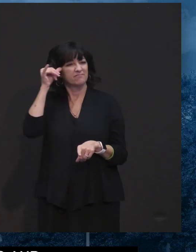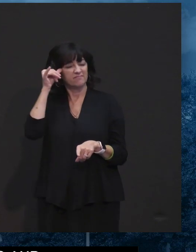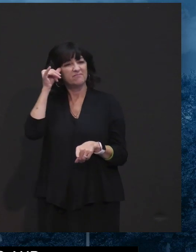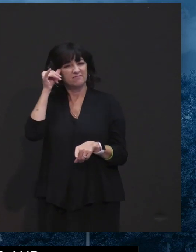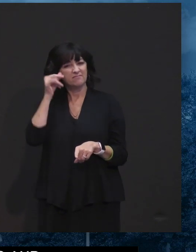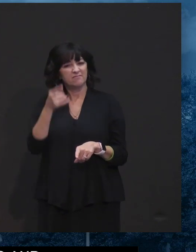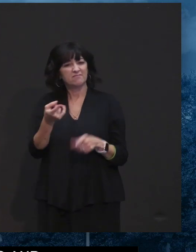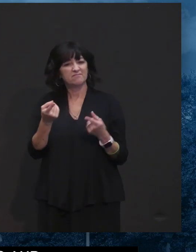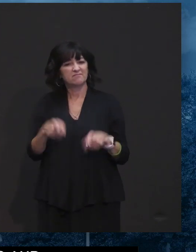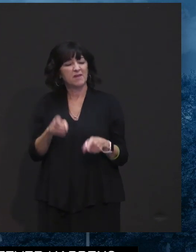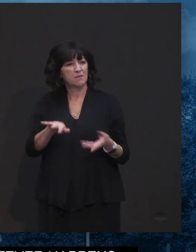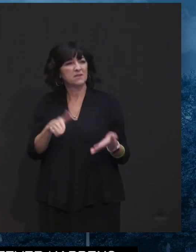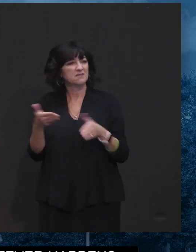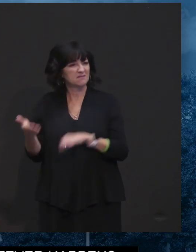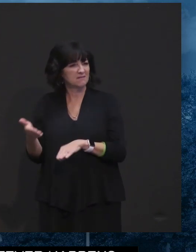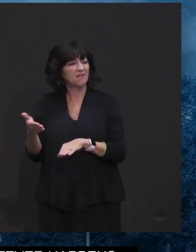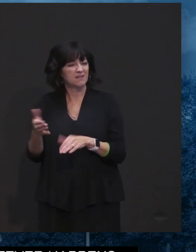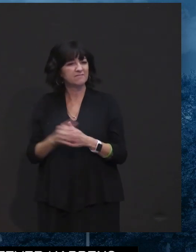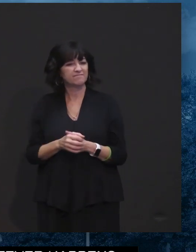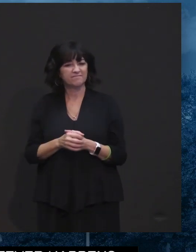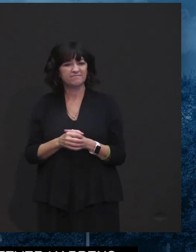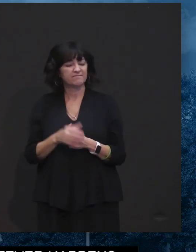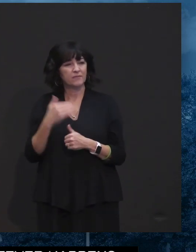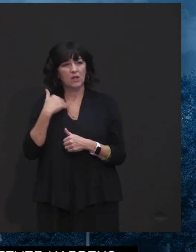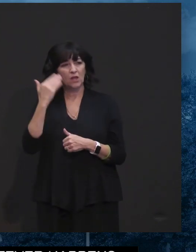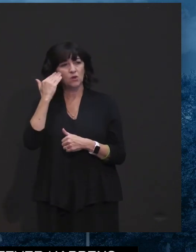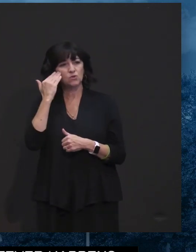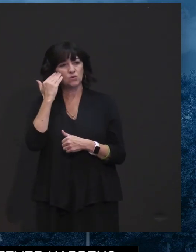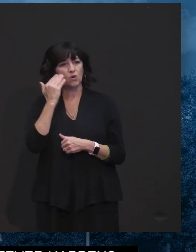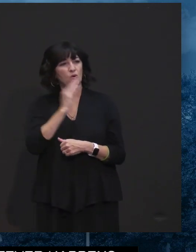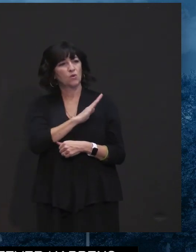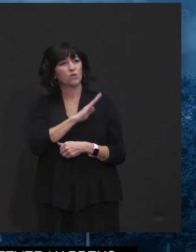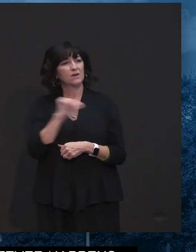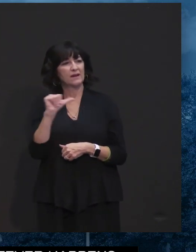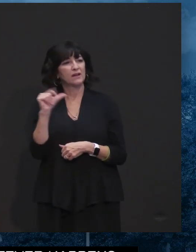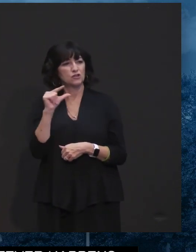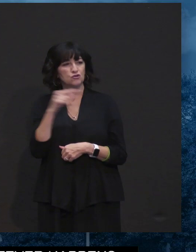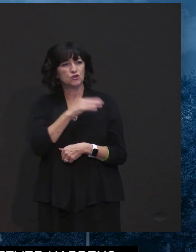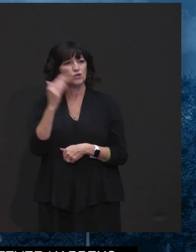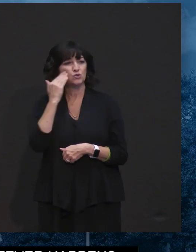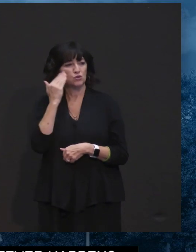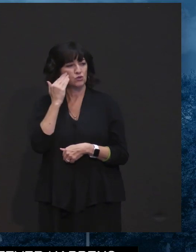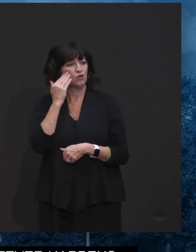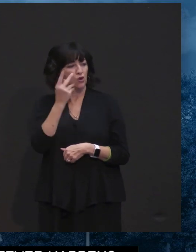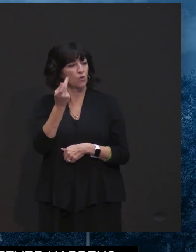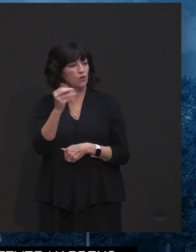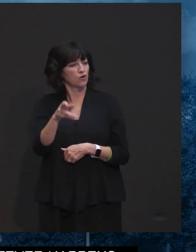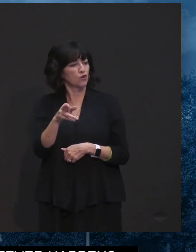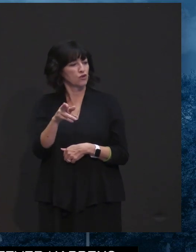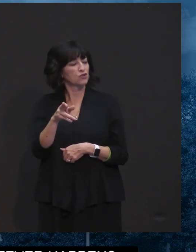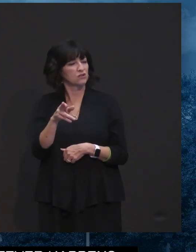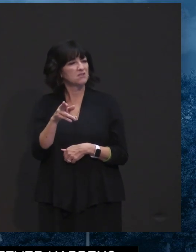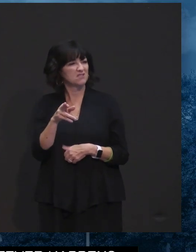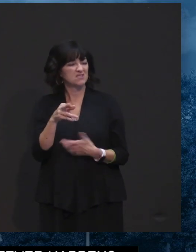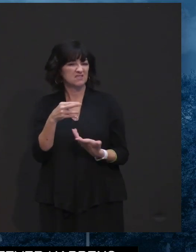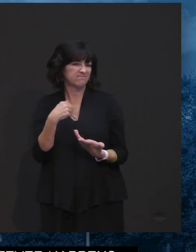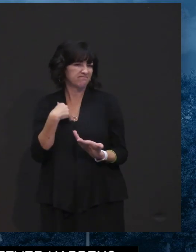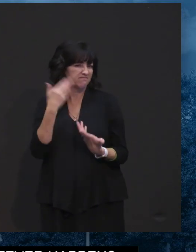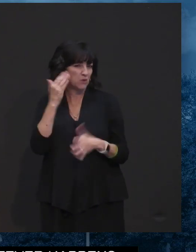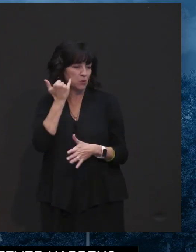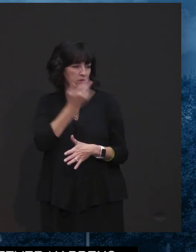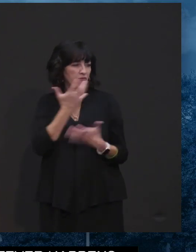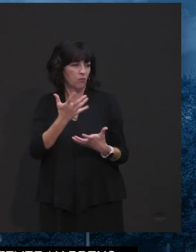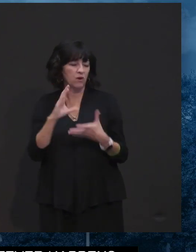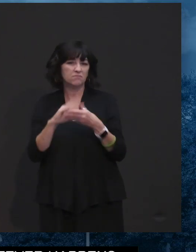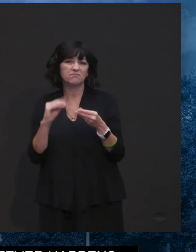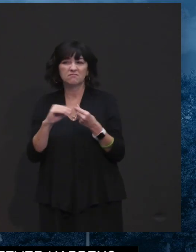just a very sad thing. I know our Attorney General knew her as well, and I don't know if she has a thought she wanted to share.